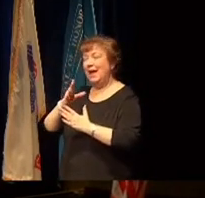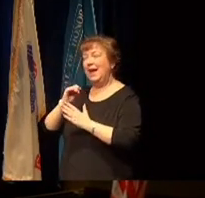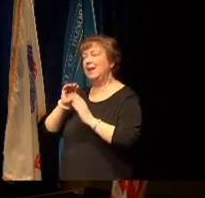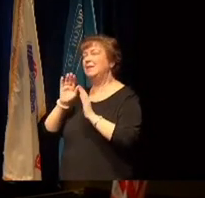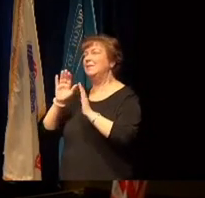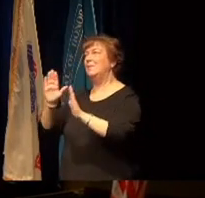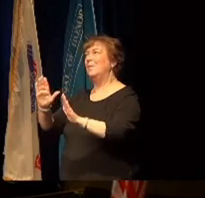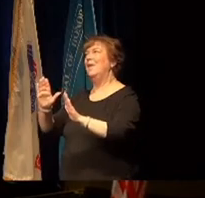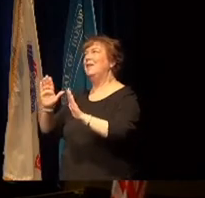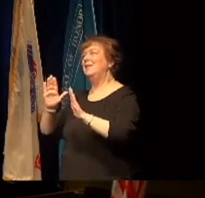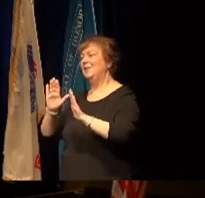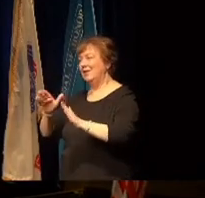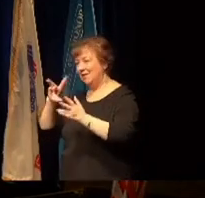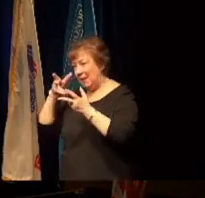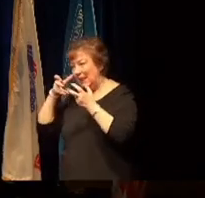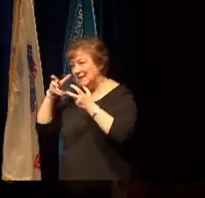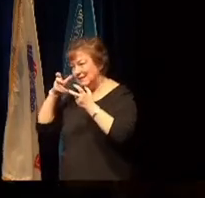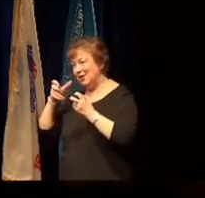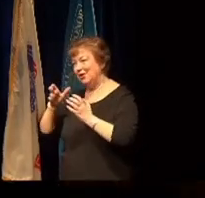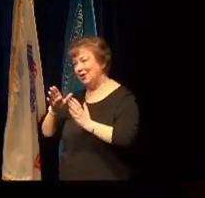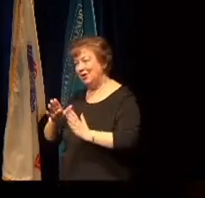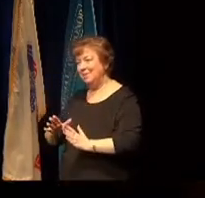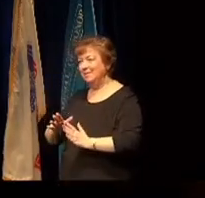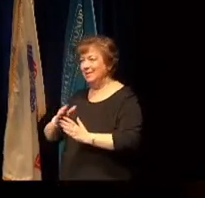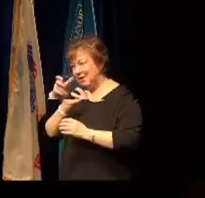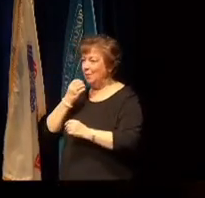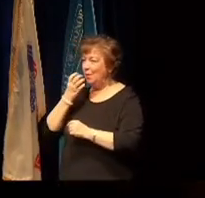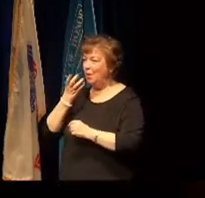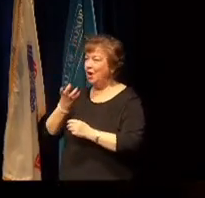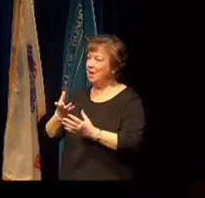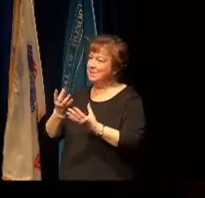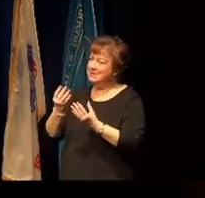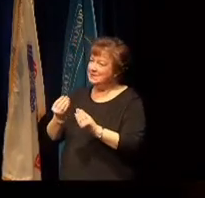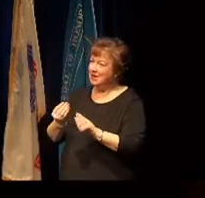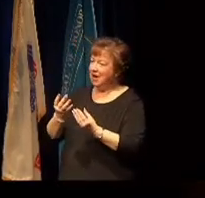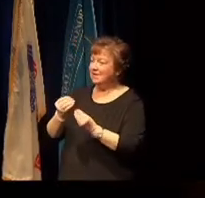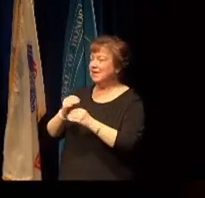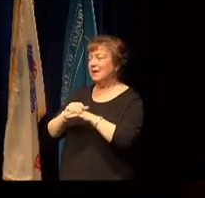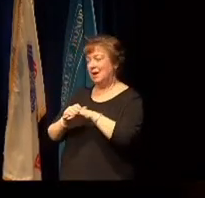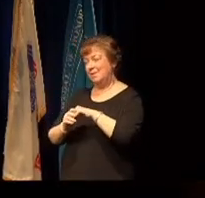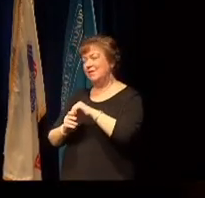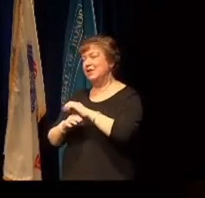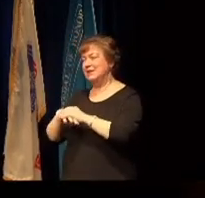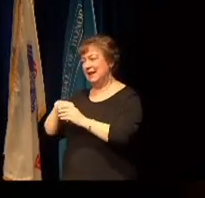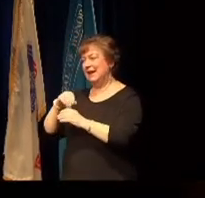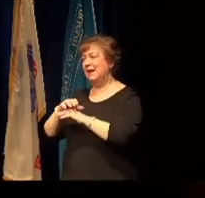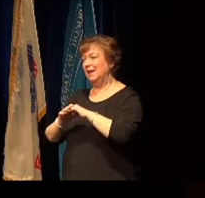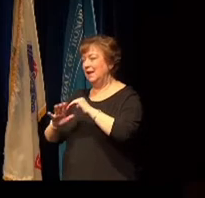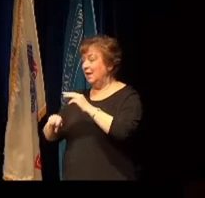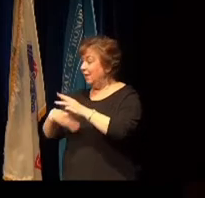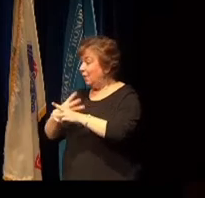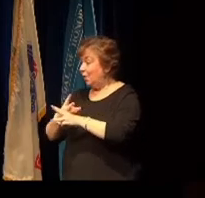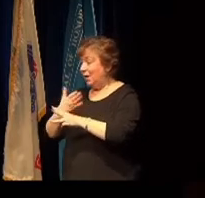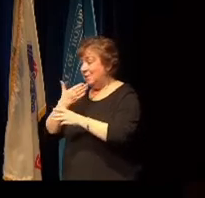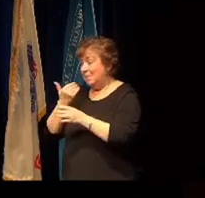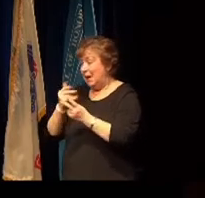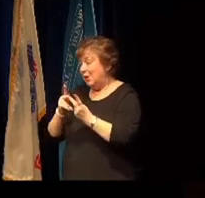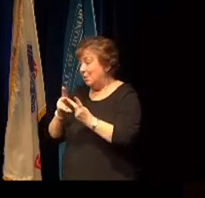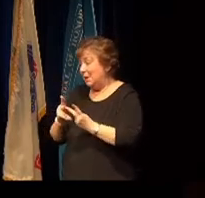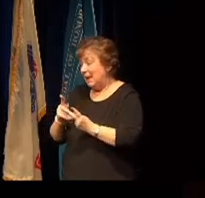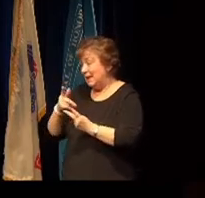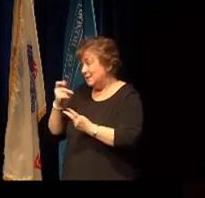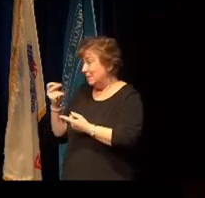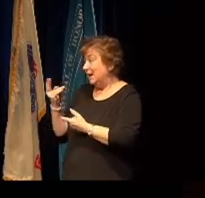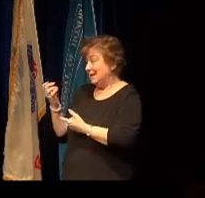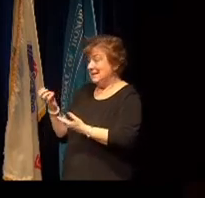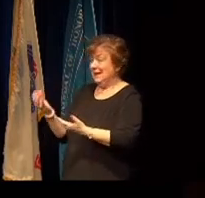listener. His existence was warm, soft, and comforting. He made the world a better place just by being there.